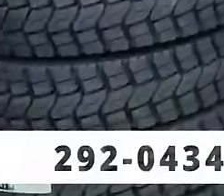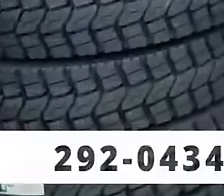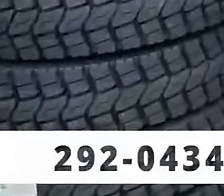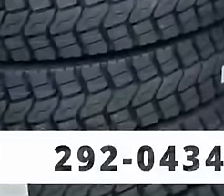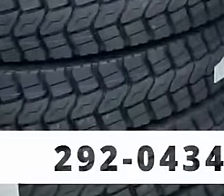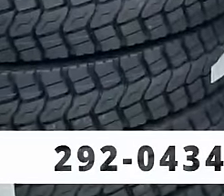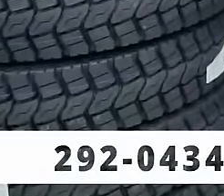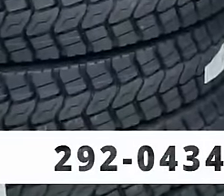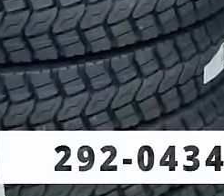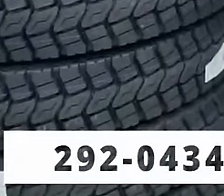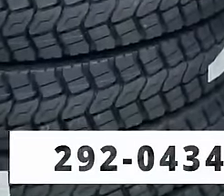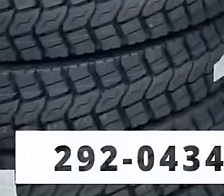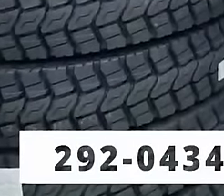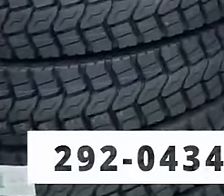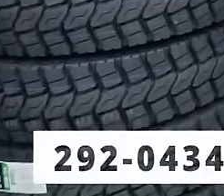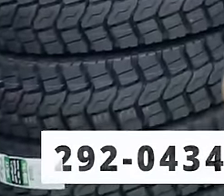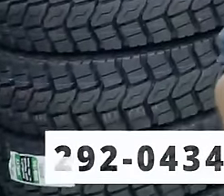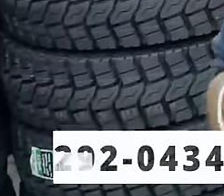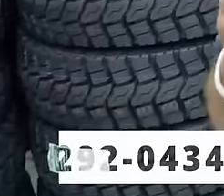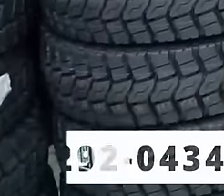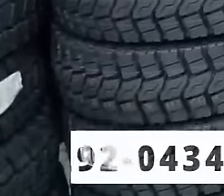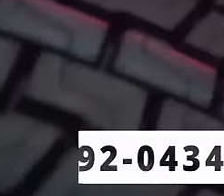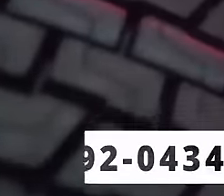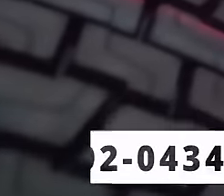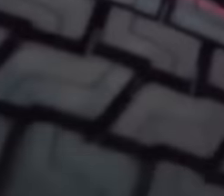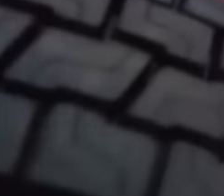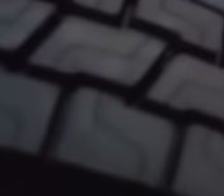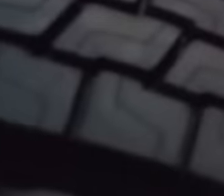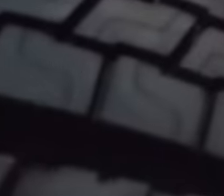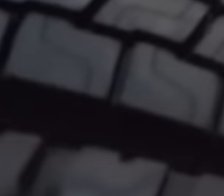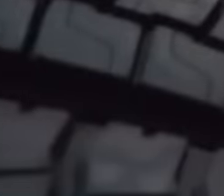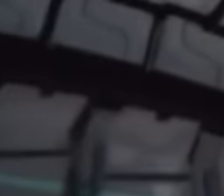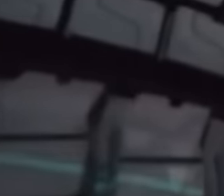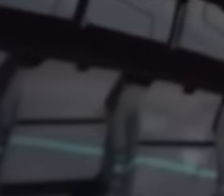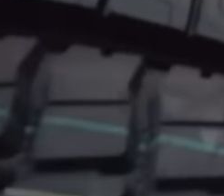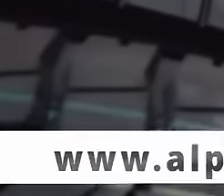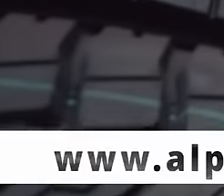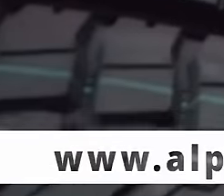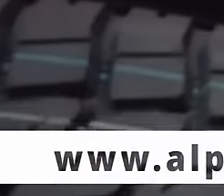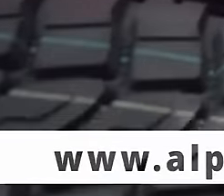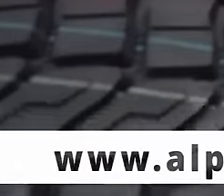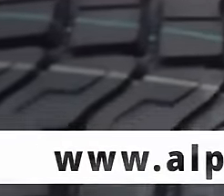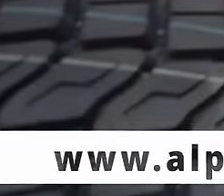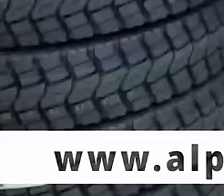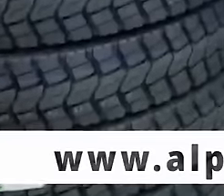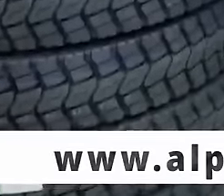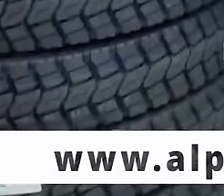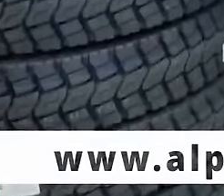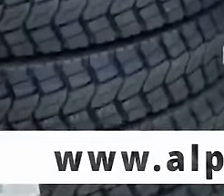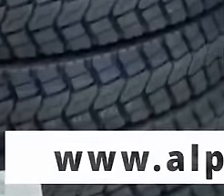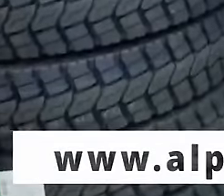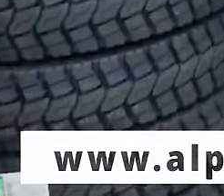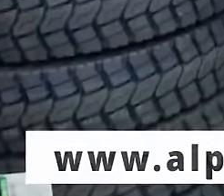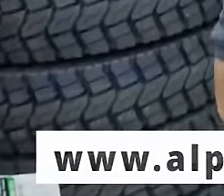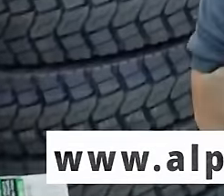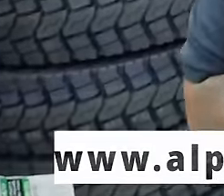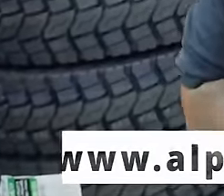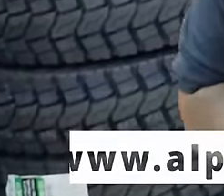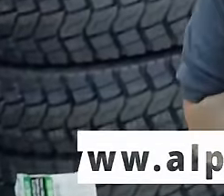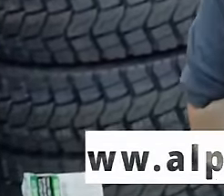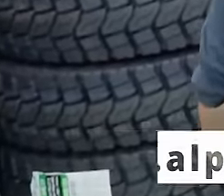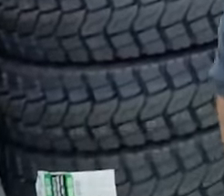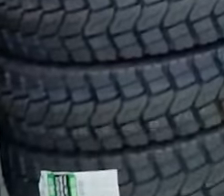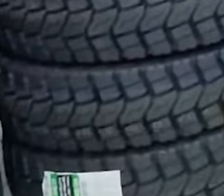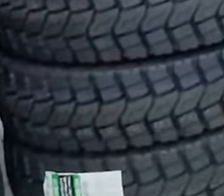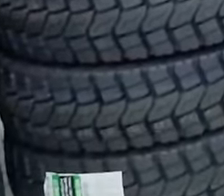tires have ISO, SUNICAP, SIN, and Euro Highway certification. Come on down to Anand Low Price Industrial Tires at South Haven Mall